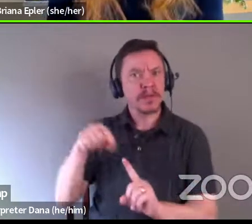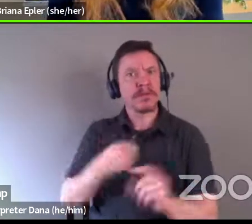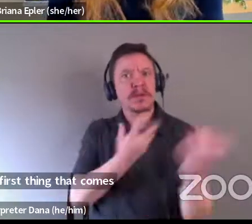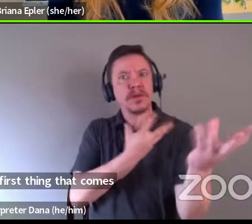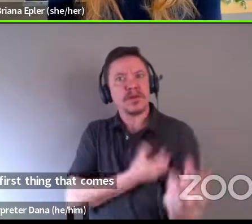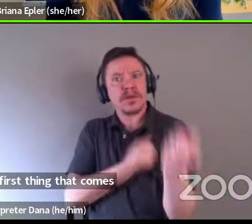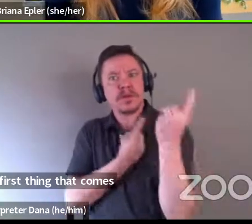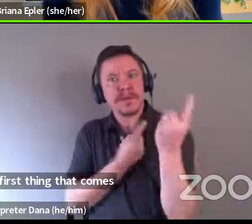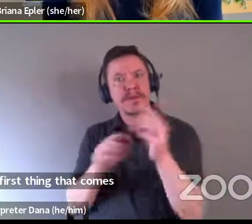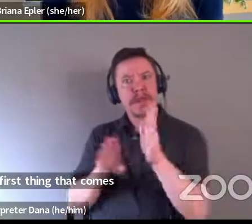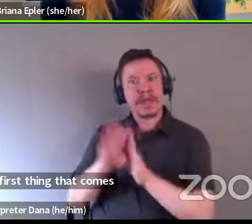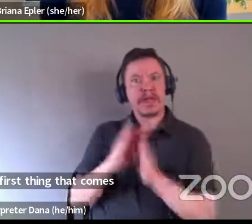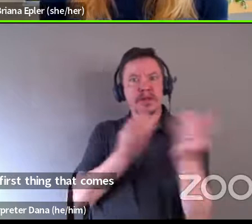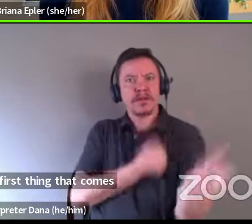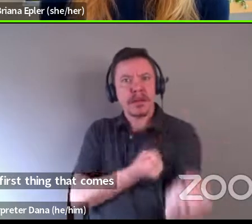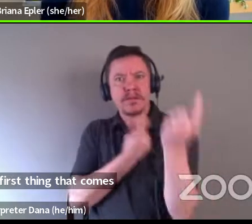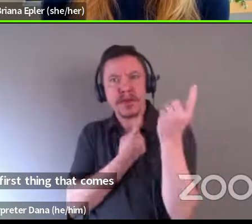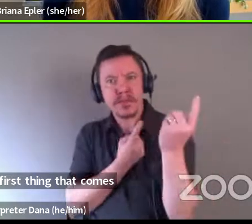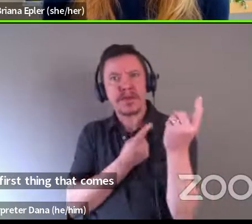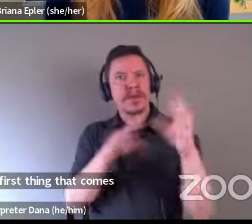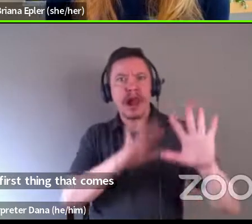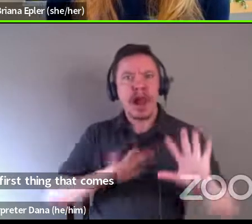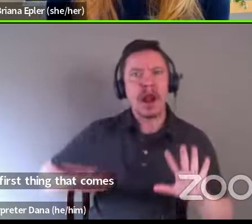build empathy across global teams?